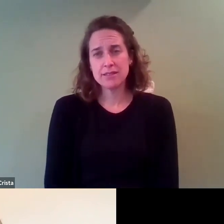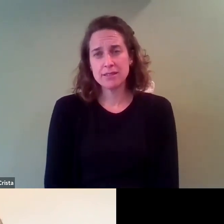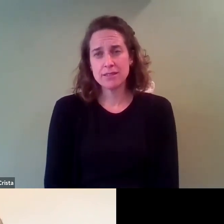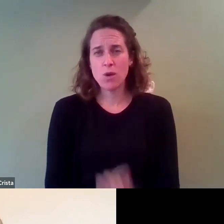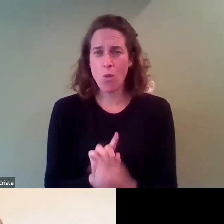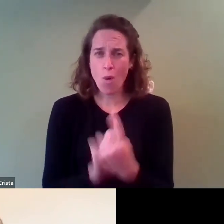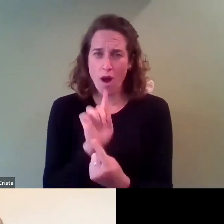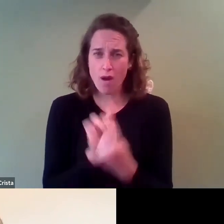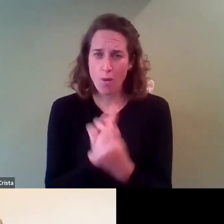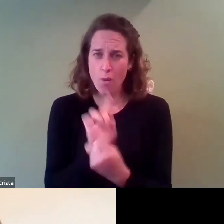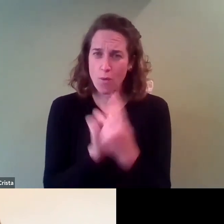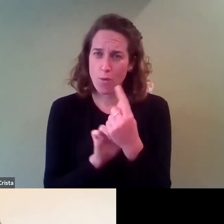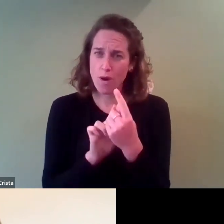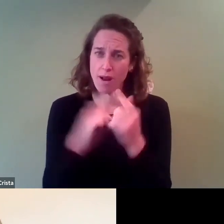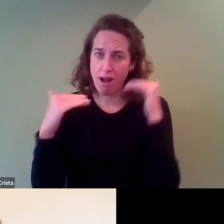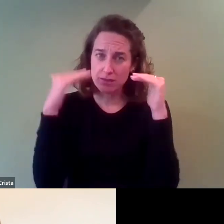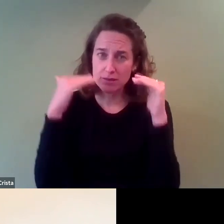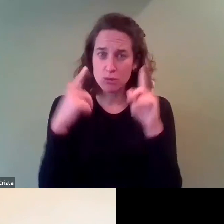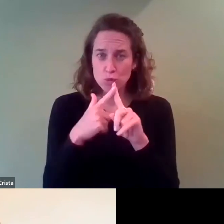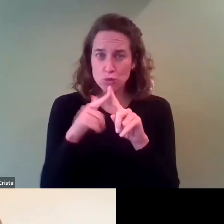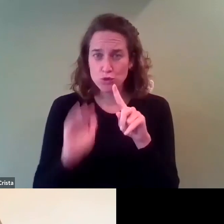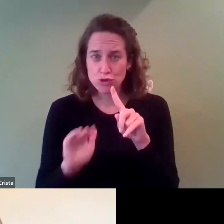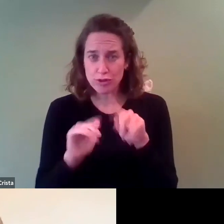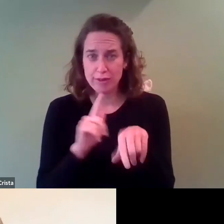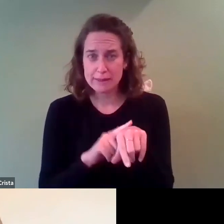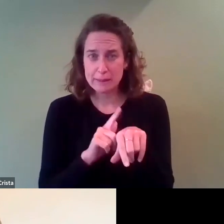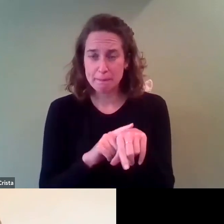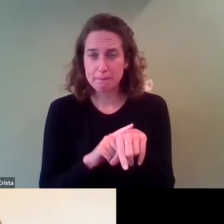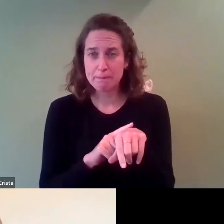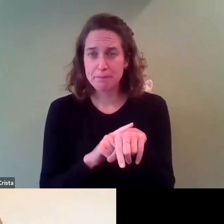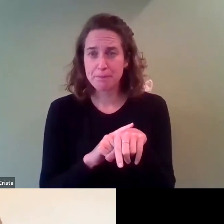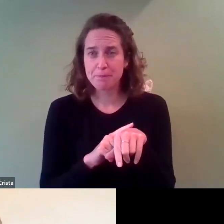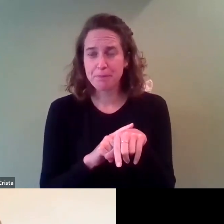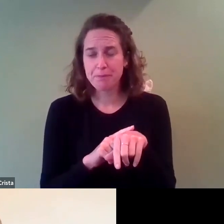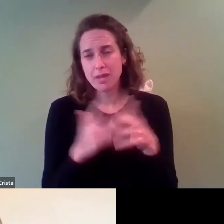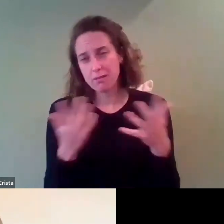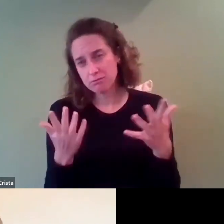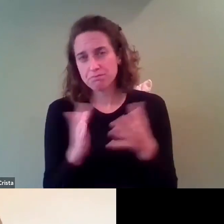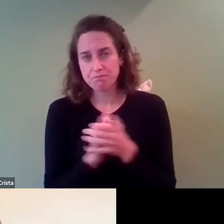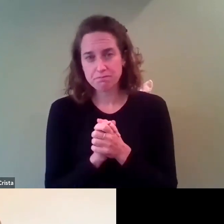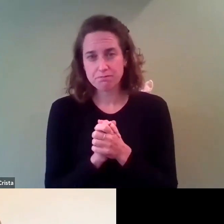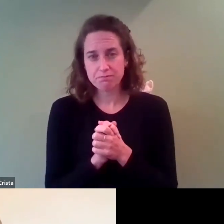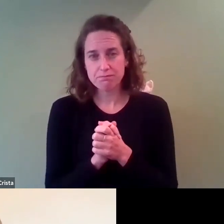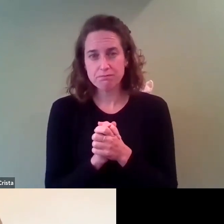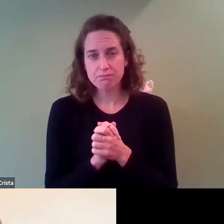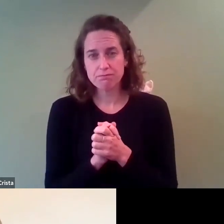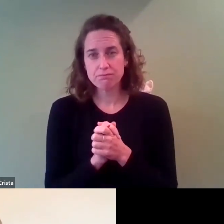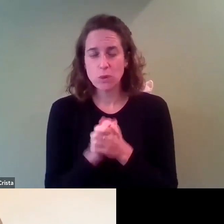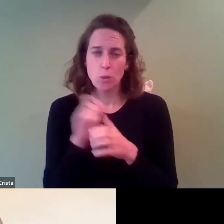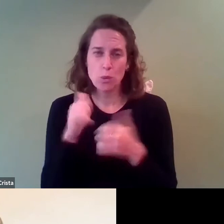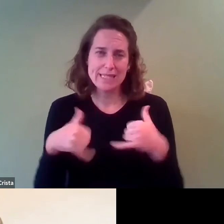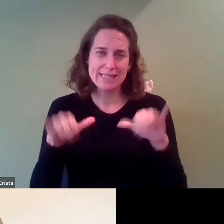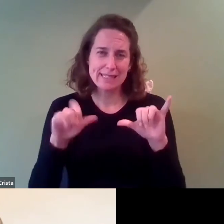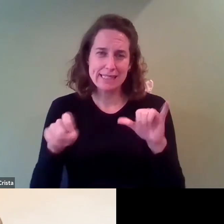one-on-one adult to child over technology restrictions. So we'll still have to be careful,